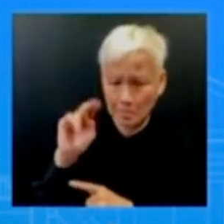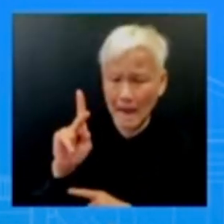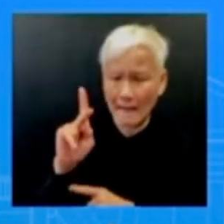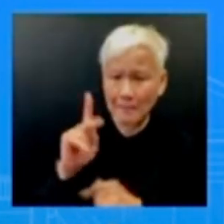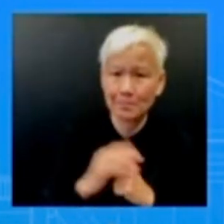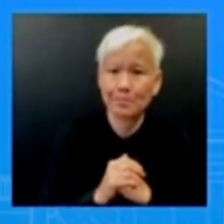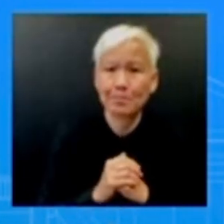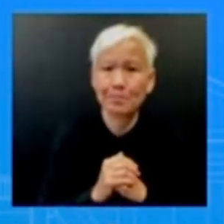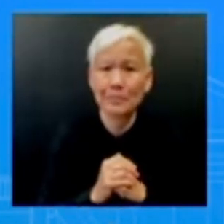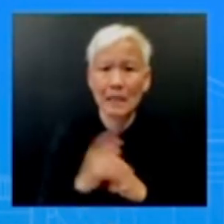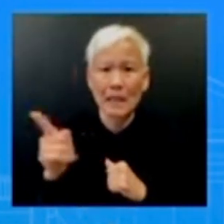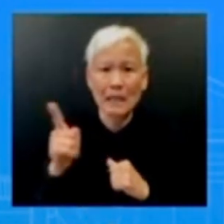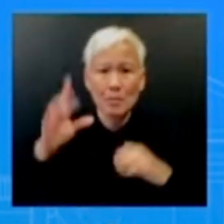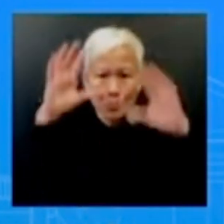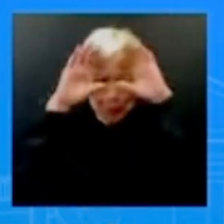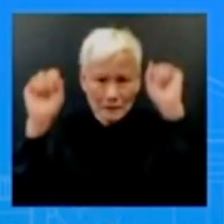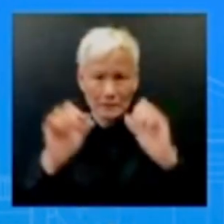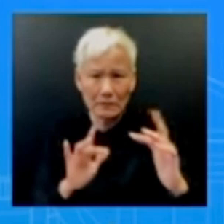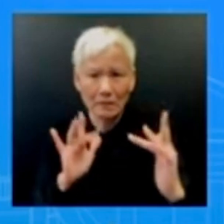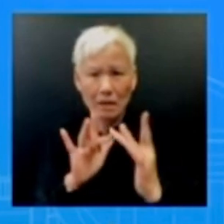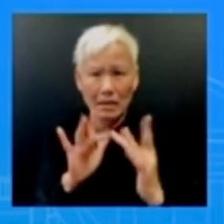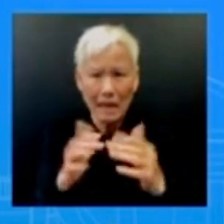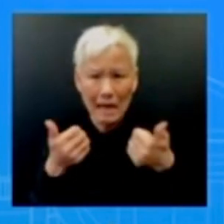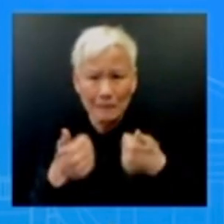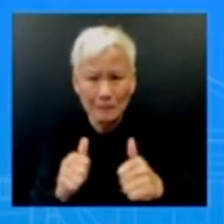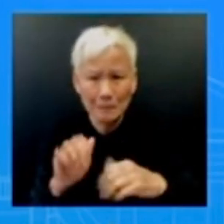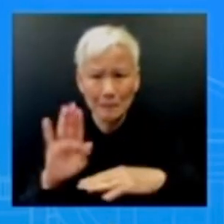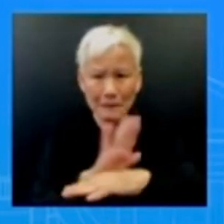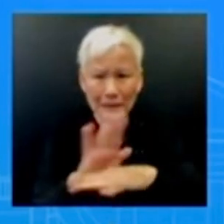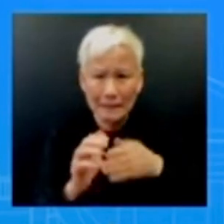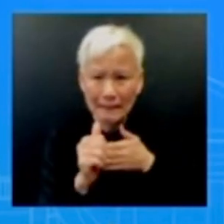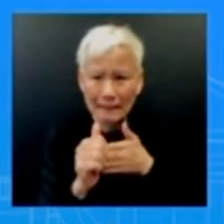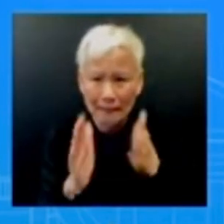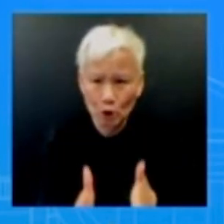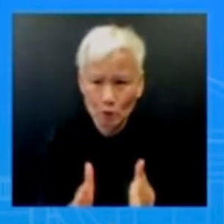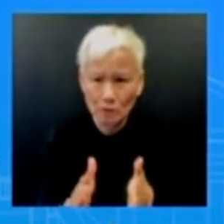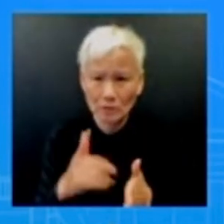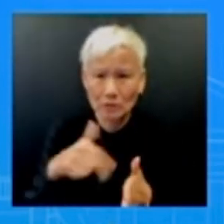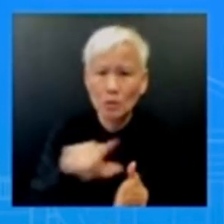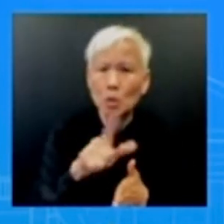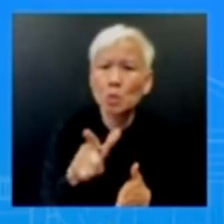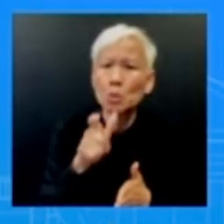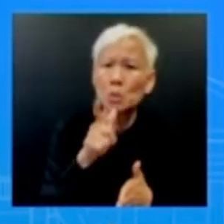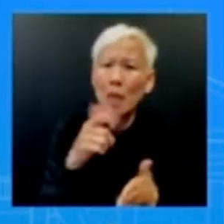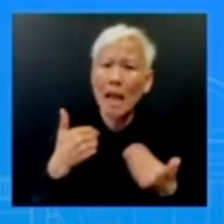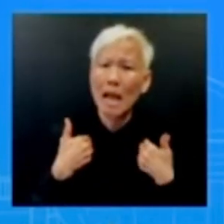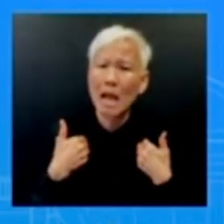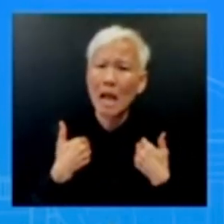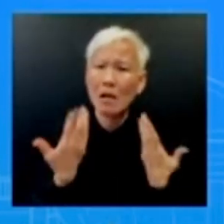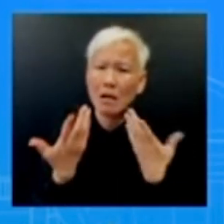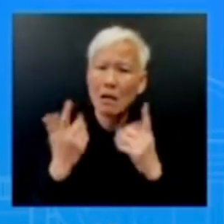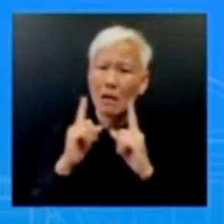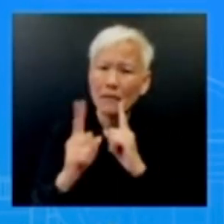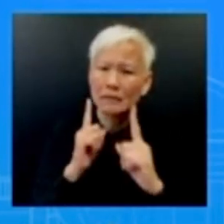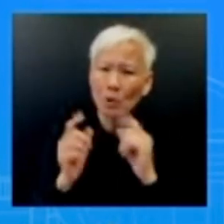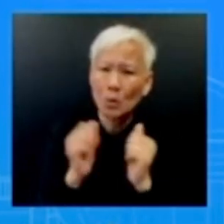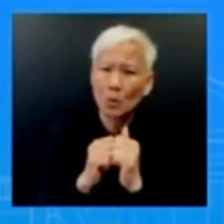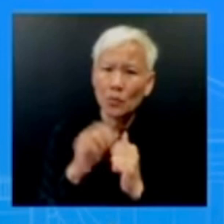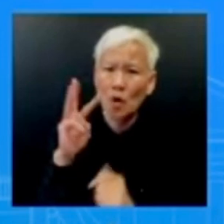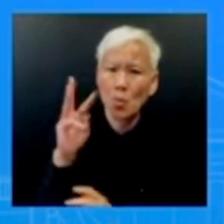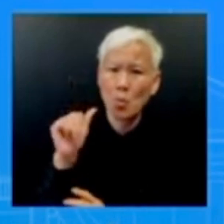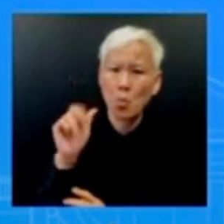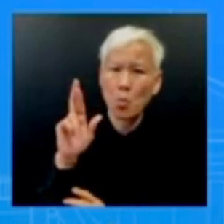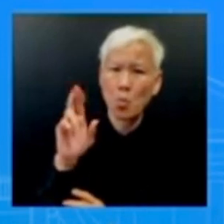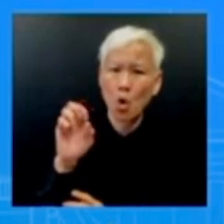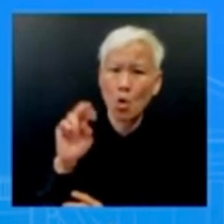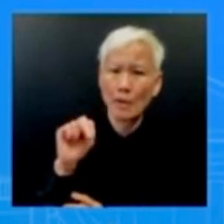or who was it here at the White House that may have had conversations with Warren Buffett, for example? So I've seen the reports